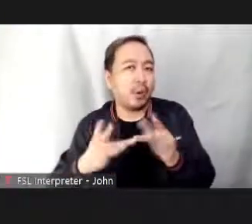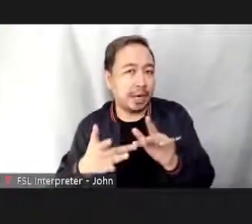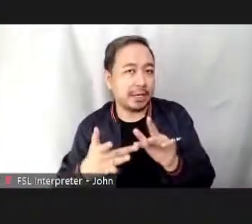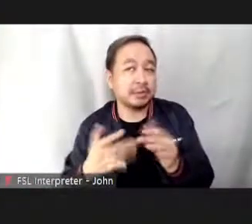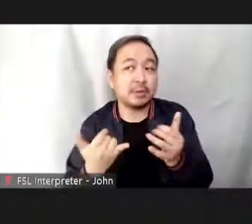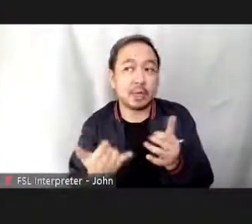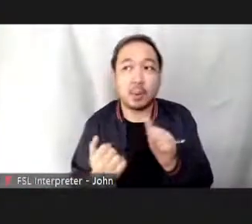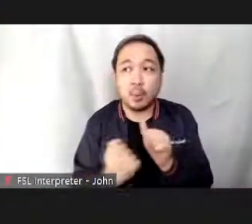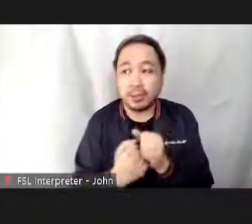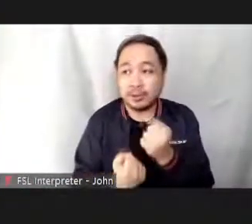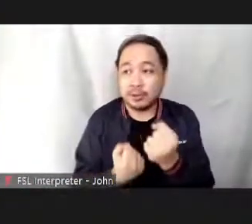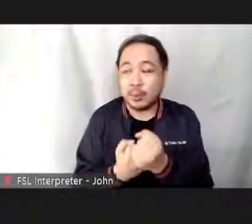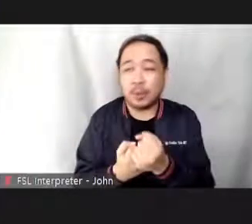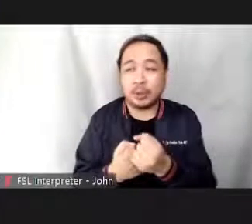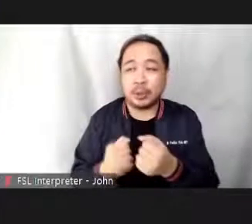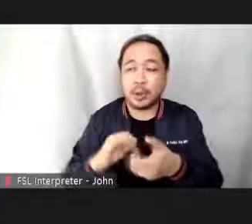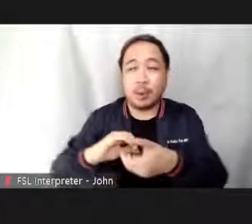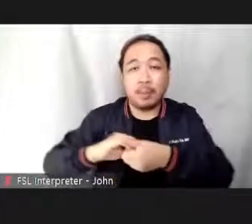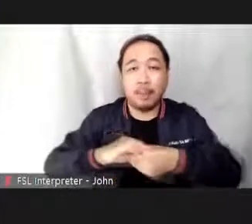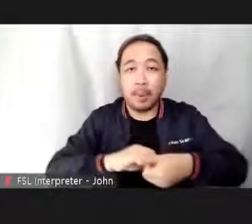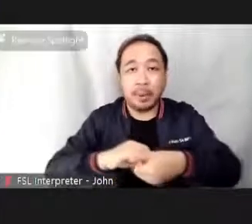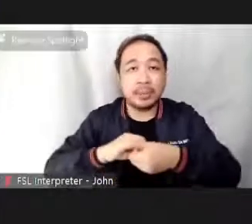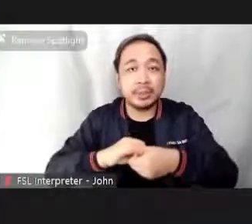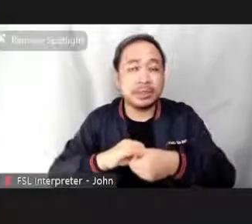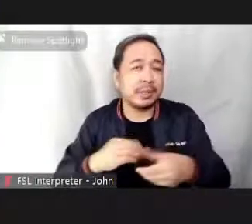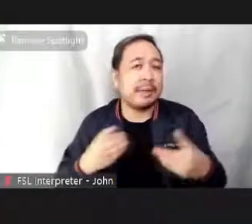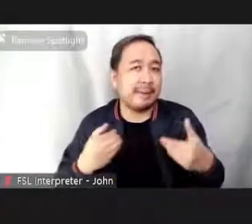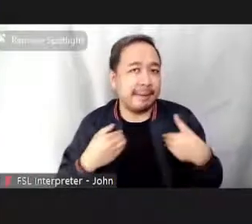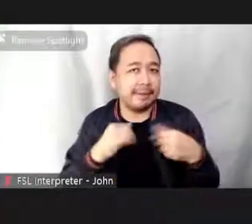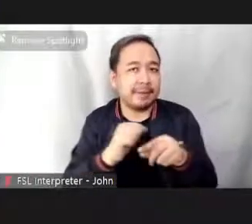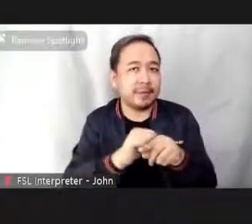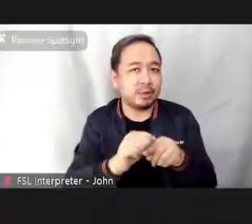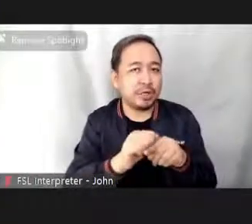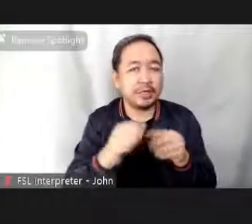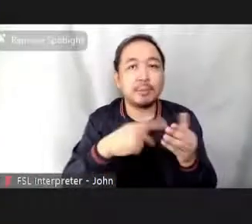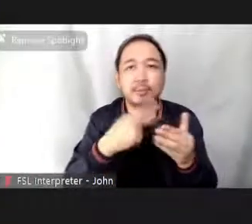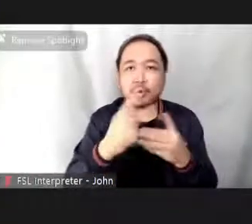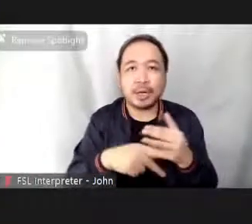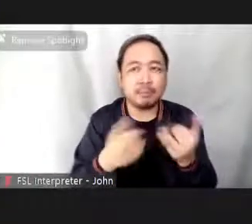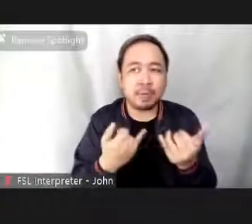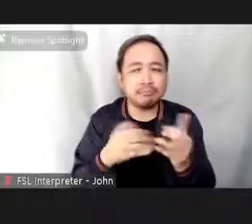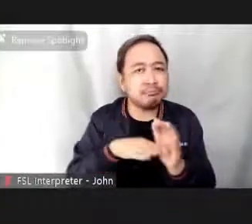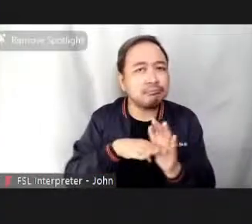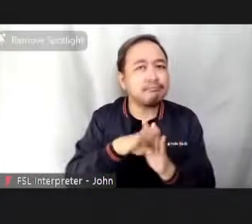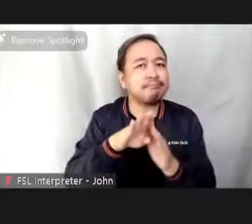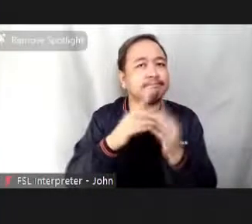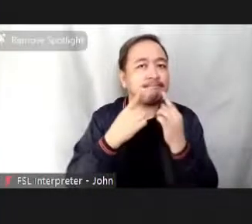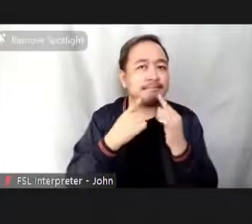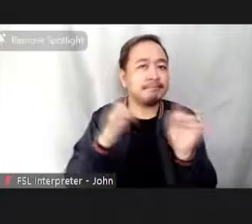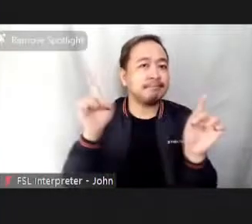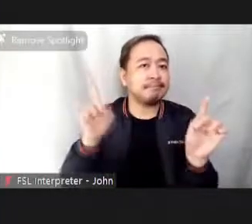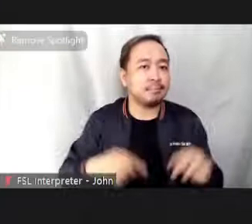partners, such training programs have come and are coming into fruition.